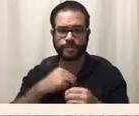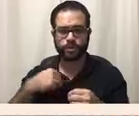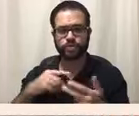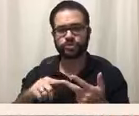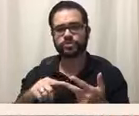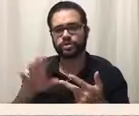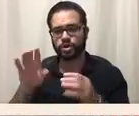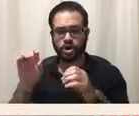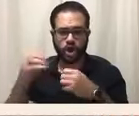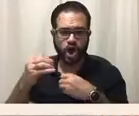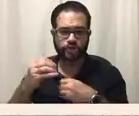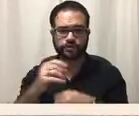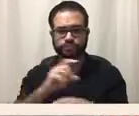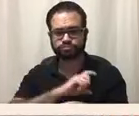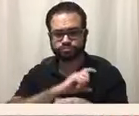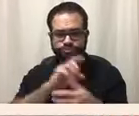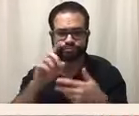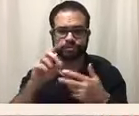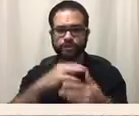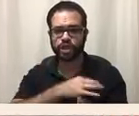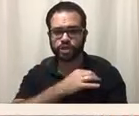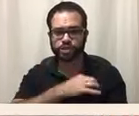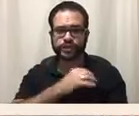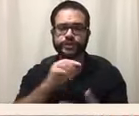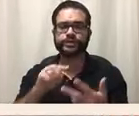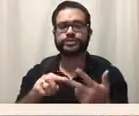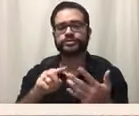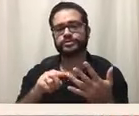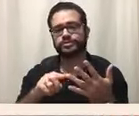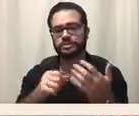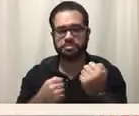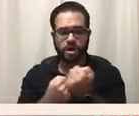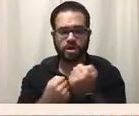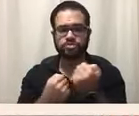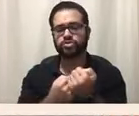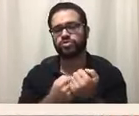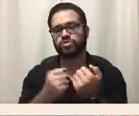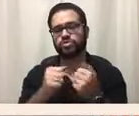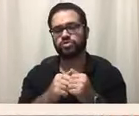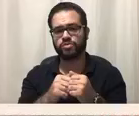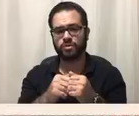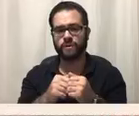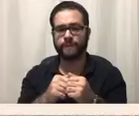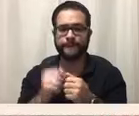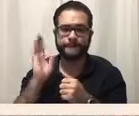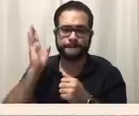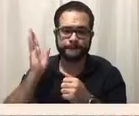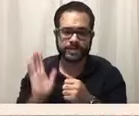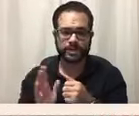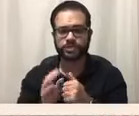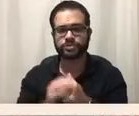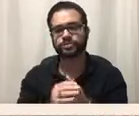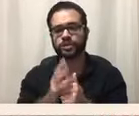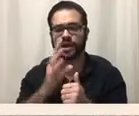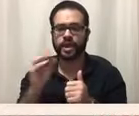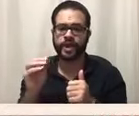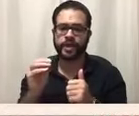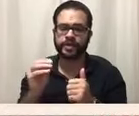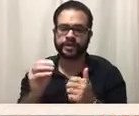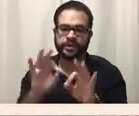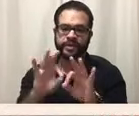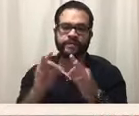officers, volunteers, sponsors, presenters, and of course the family. I